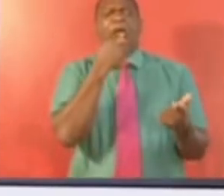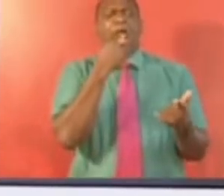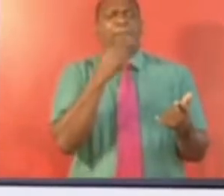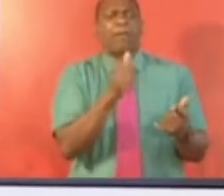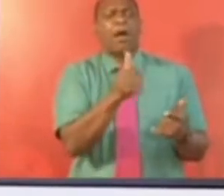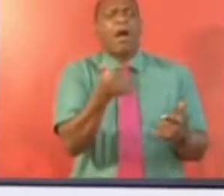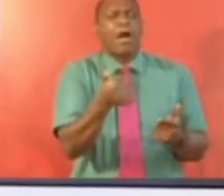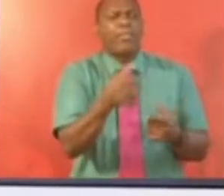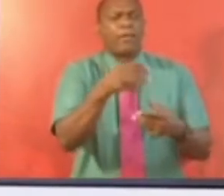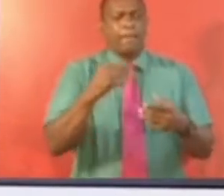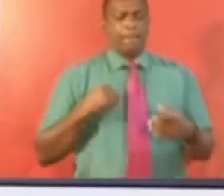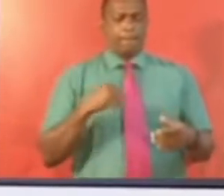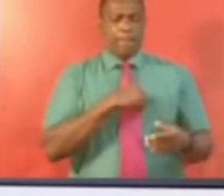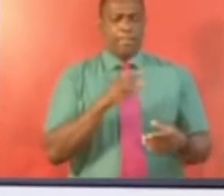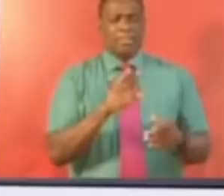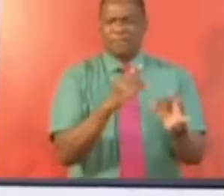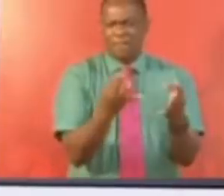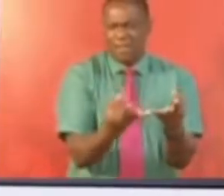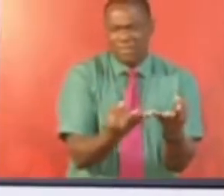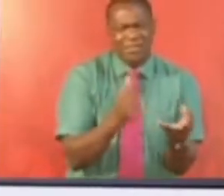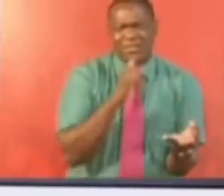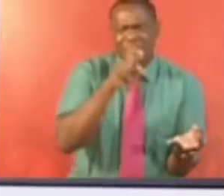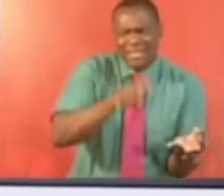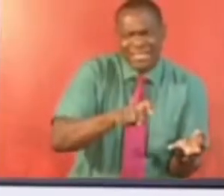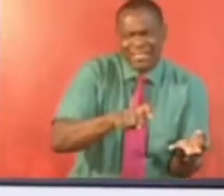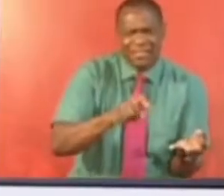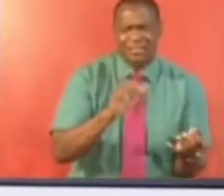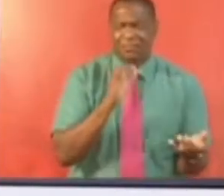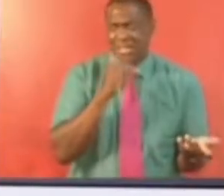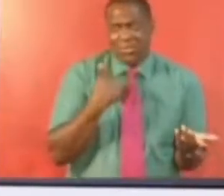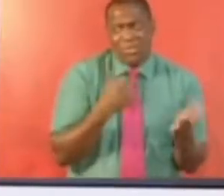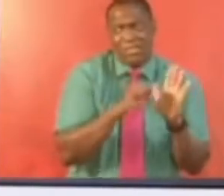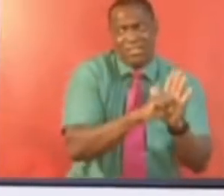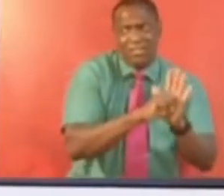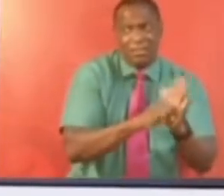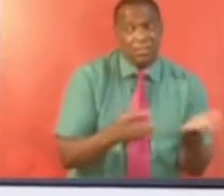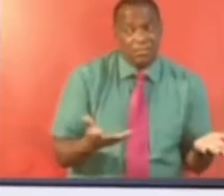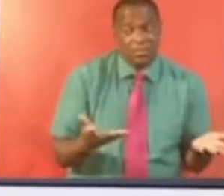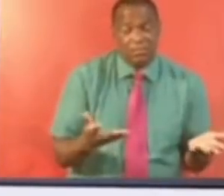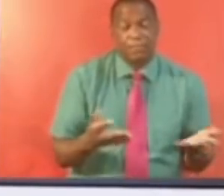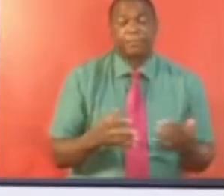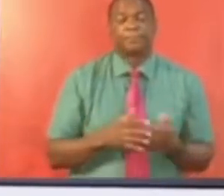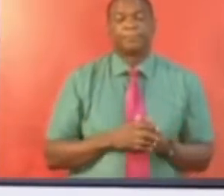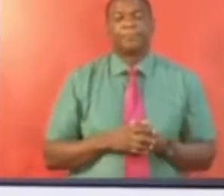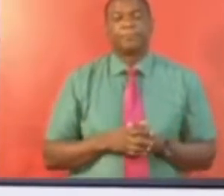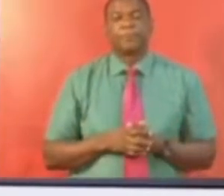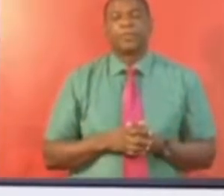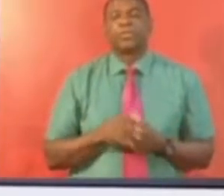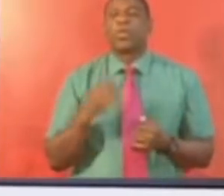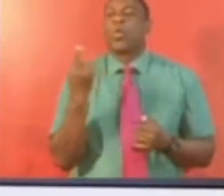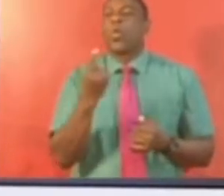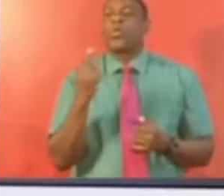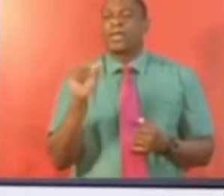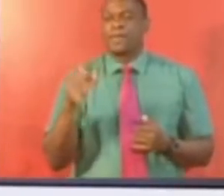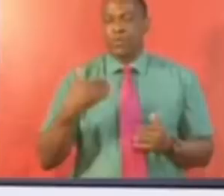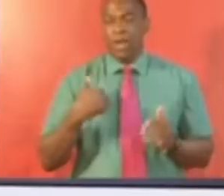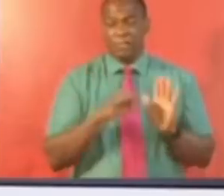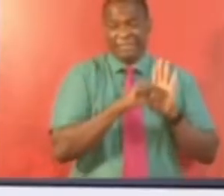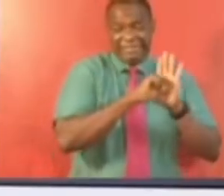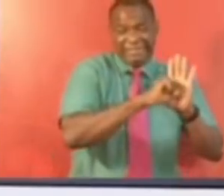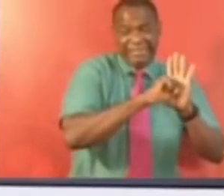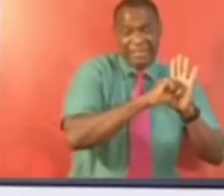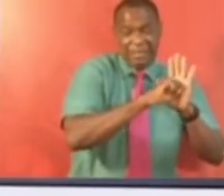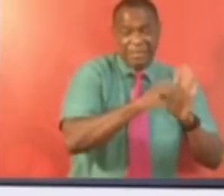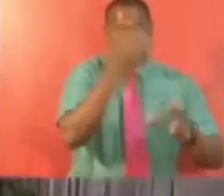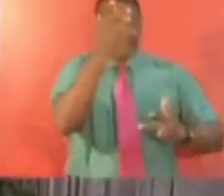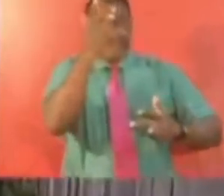full duration of the quarantine and then released once no symptoms and signs present us. So they will be swabbed only if they present signs and symptoms at this